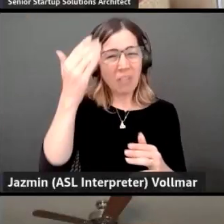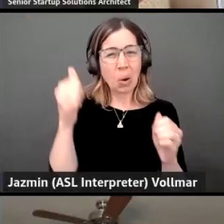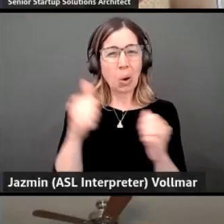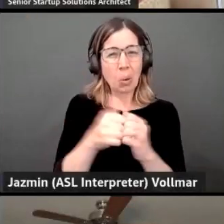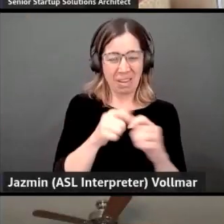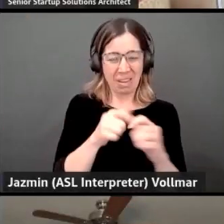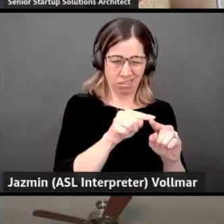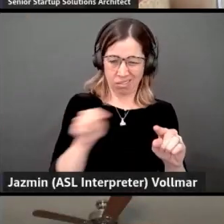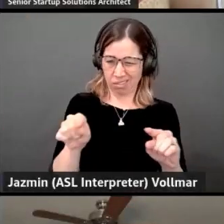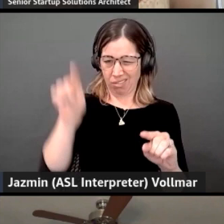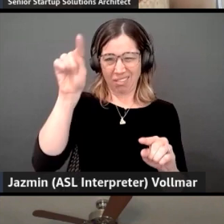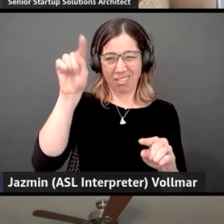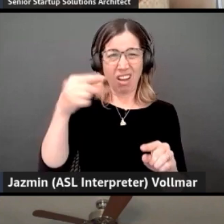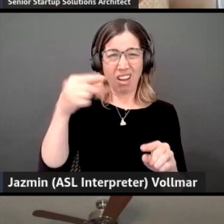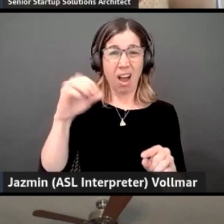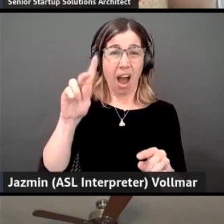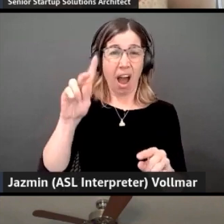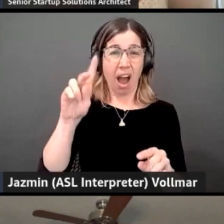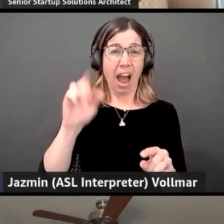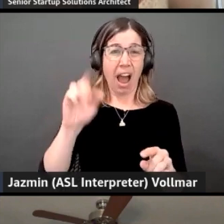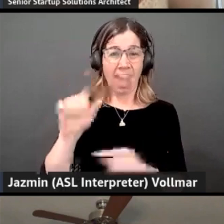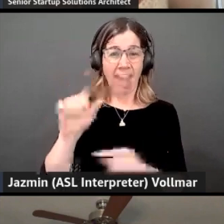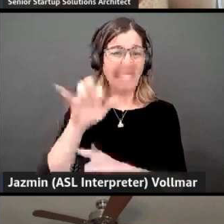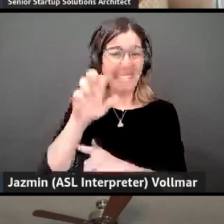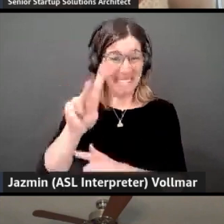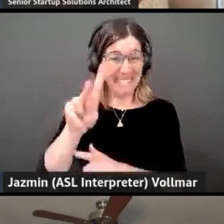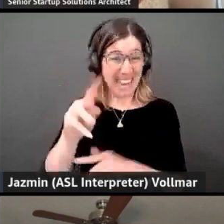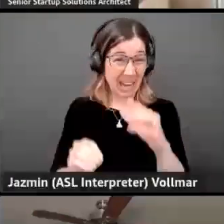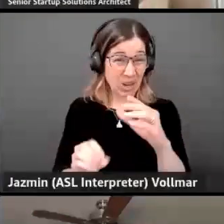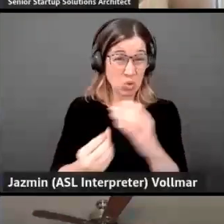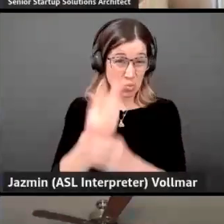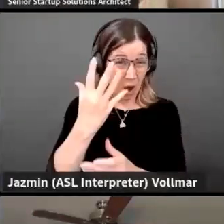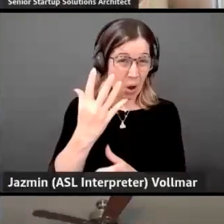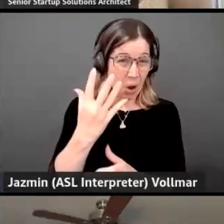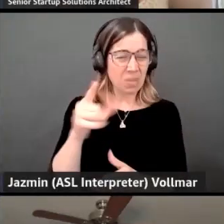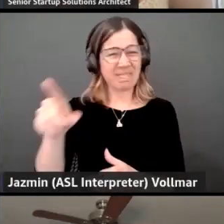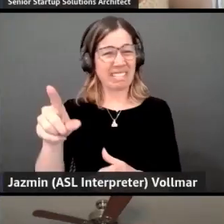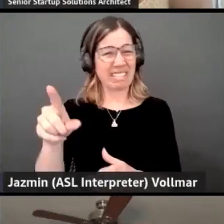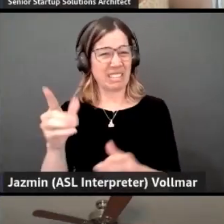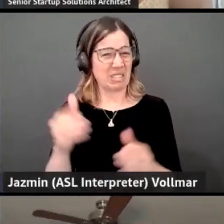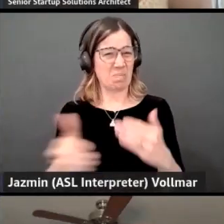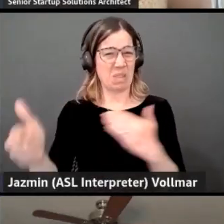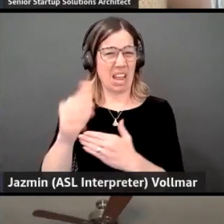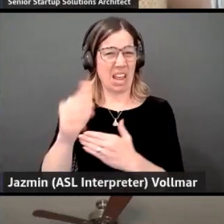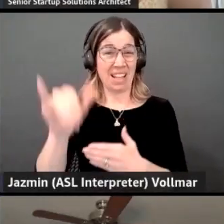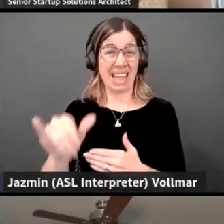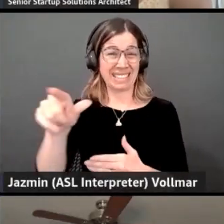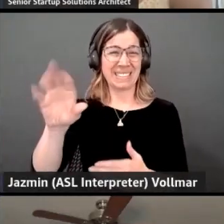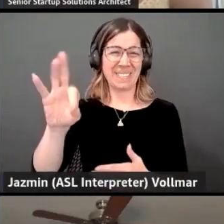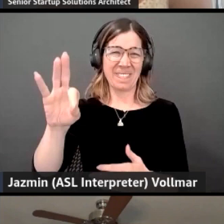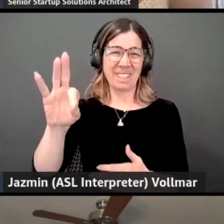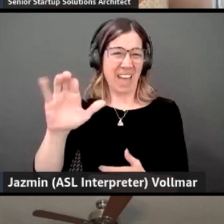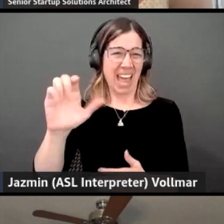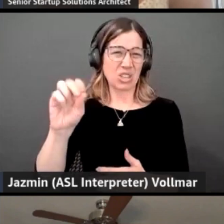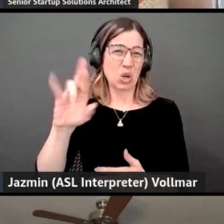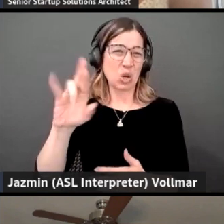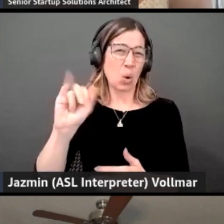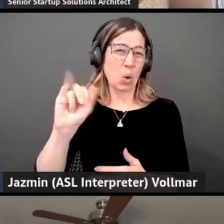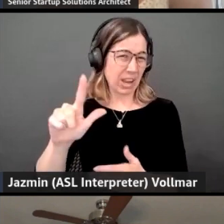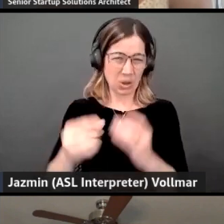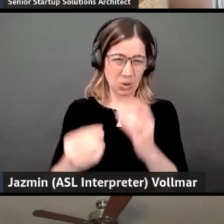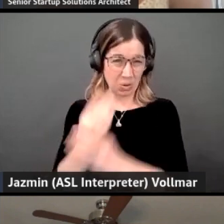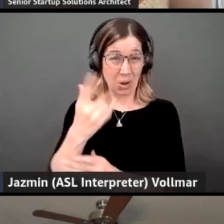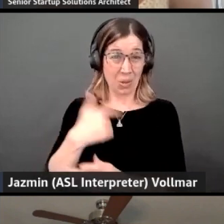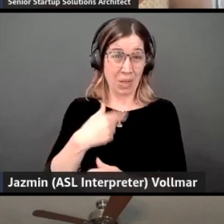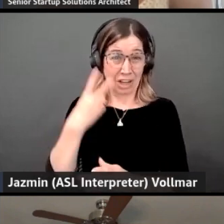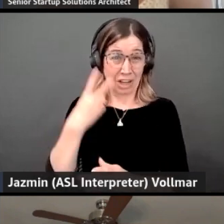hockey stick growth. This is like factorial growth. Like I've only seen this in, my algorithms class back in college. And, you can see